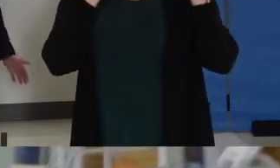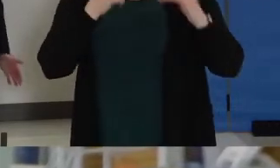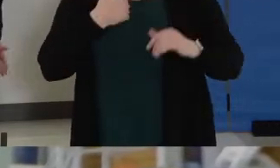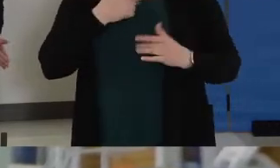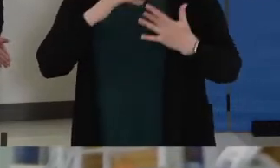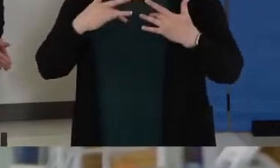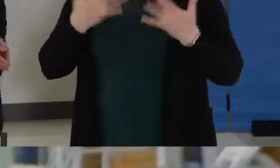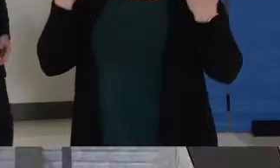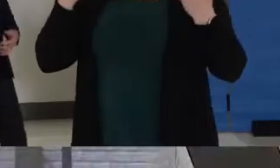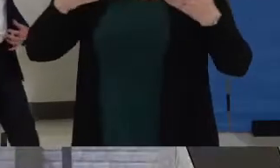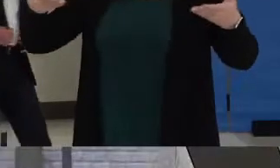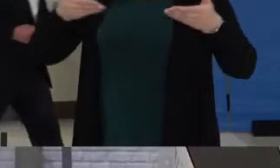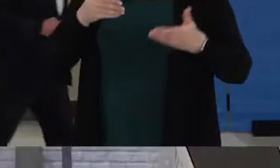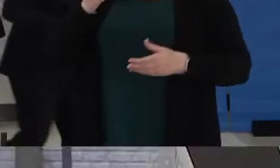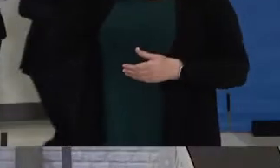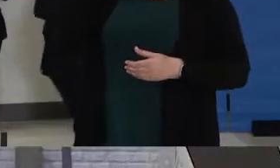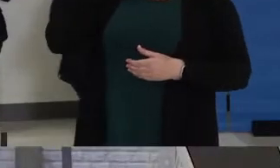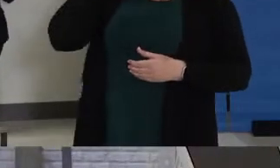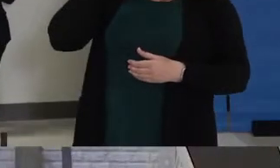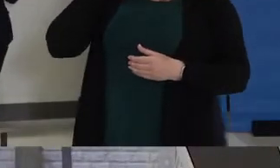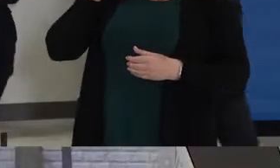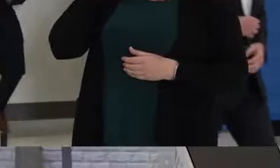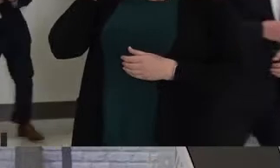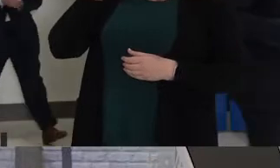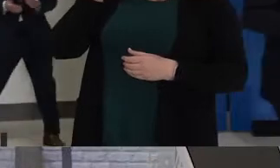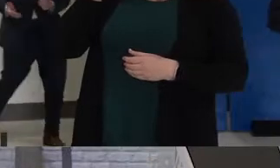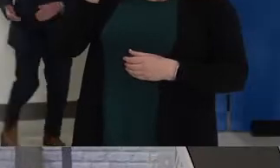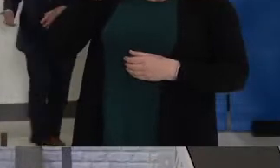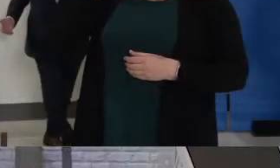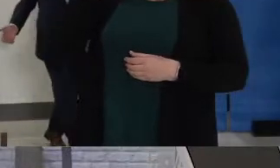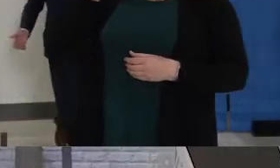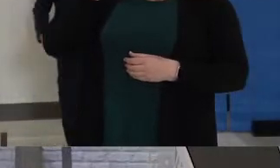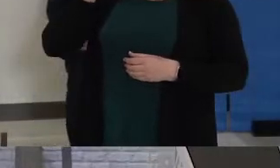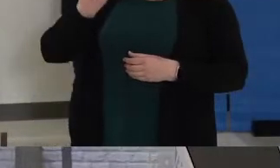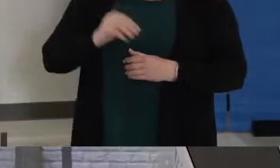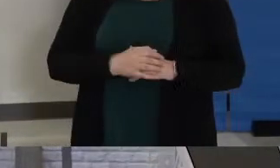thrilled to welcome Governor Gavin Newsom.